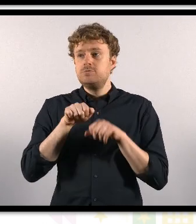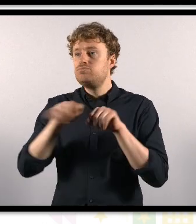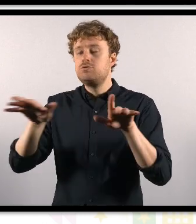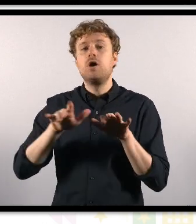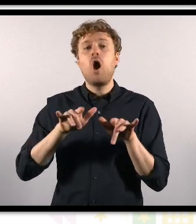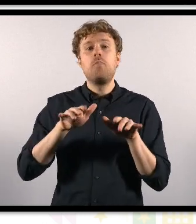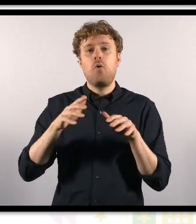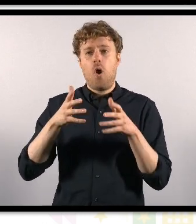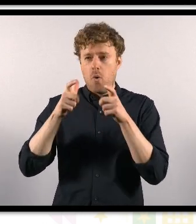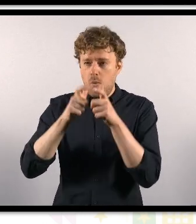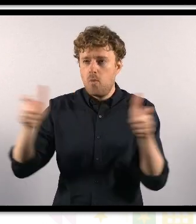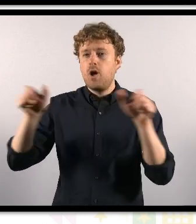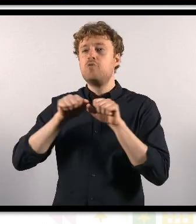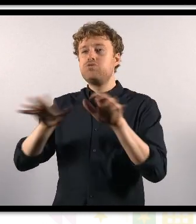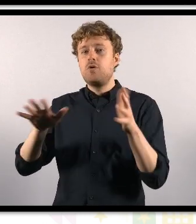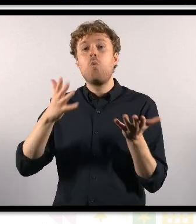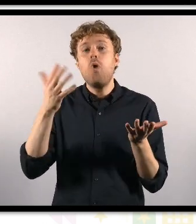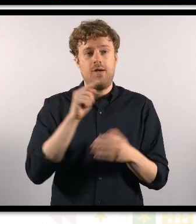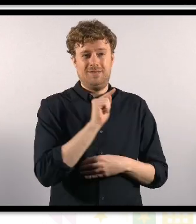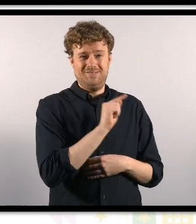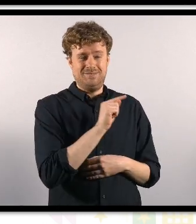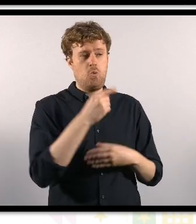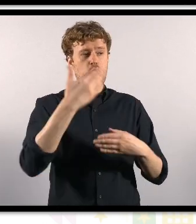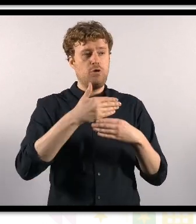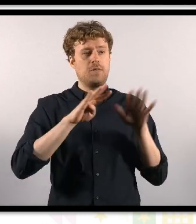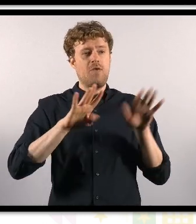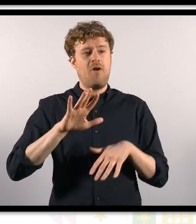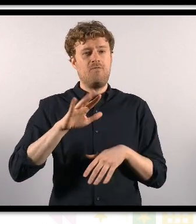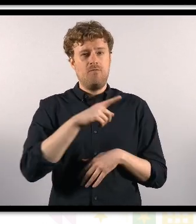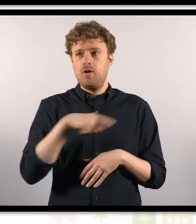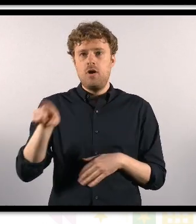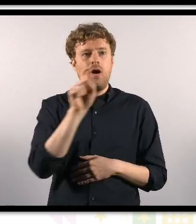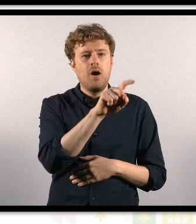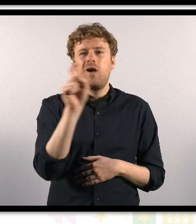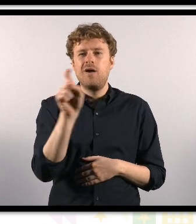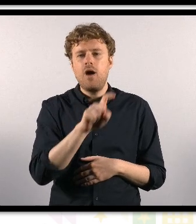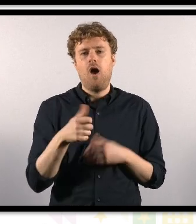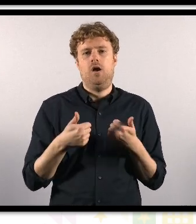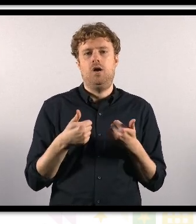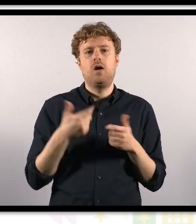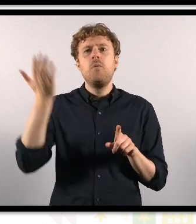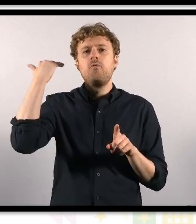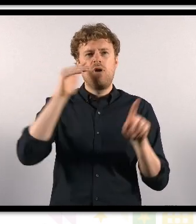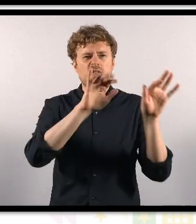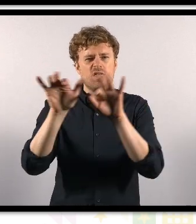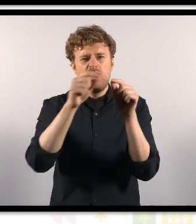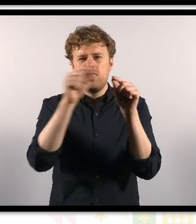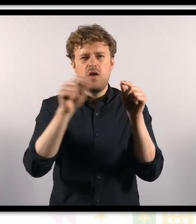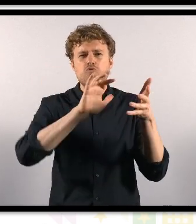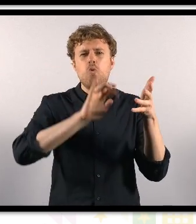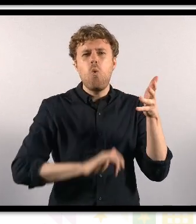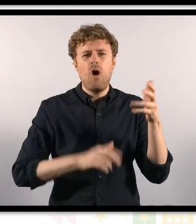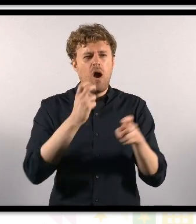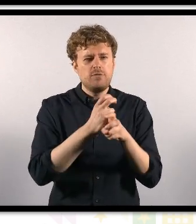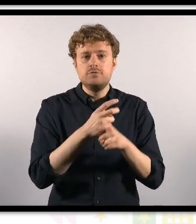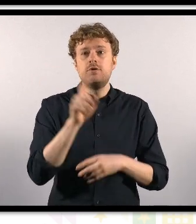file. Right? And that leads to the thought, well, can we as a community build a beautiful, easy-to-use modern